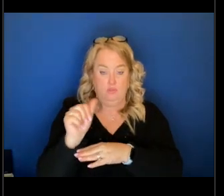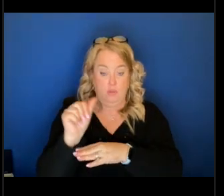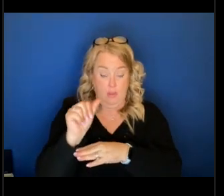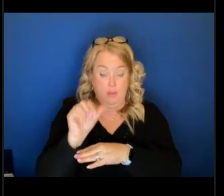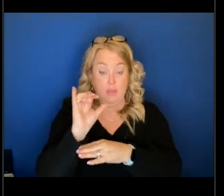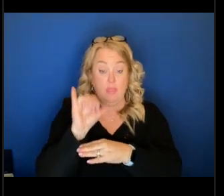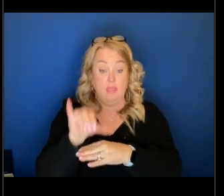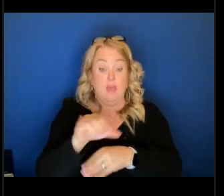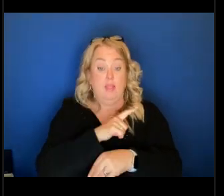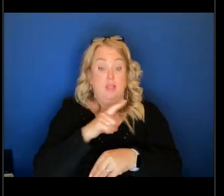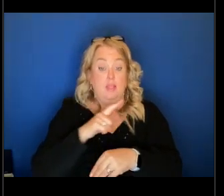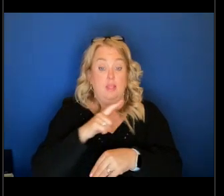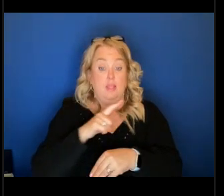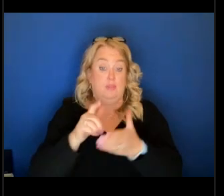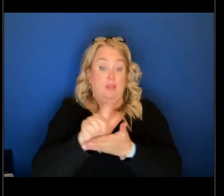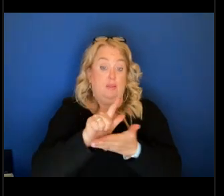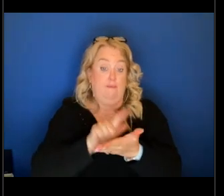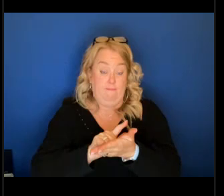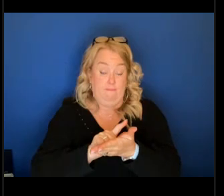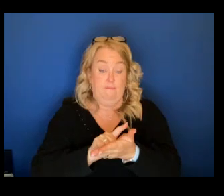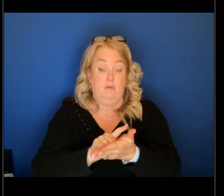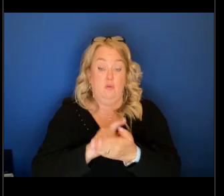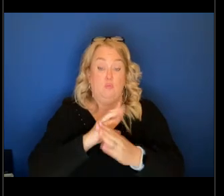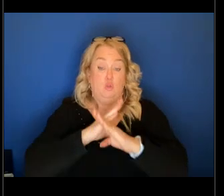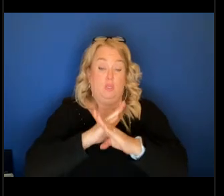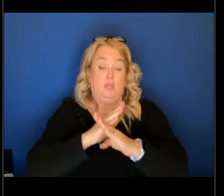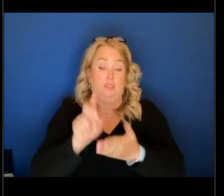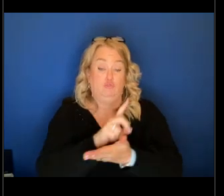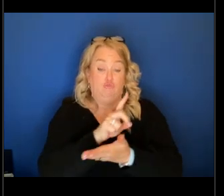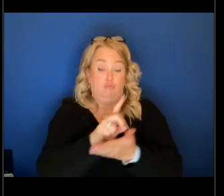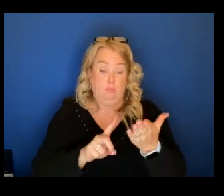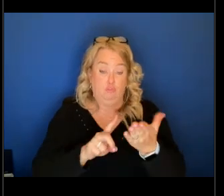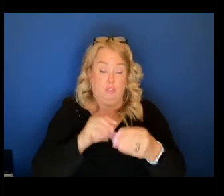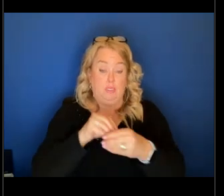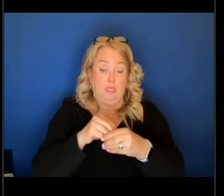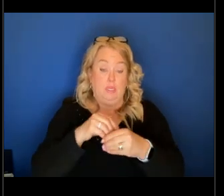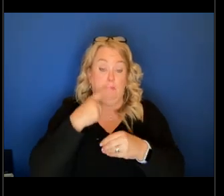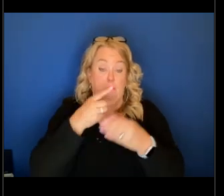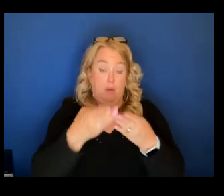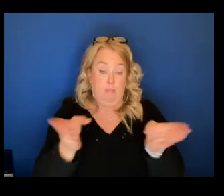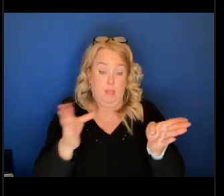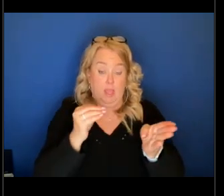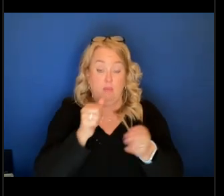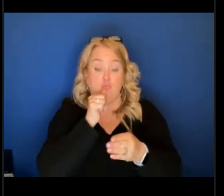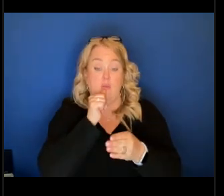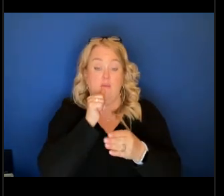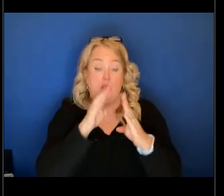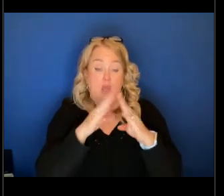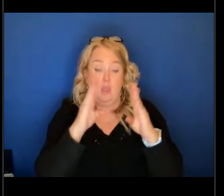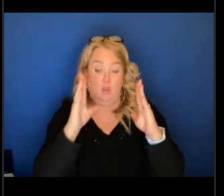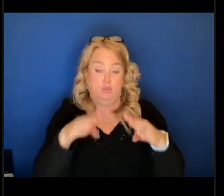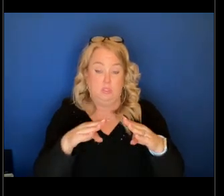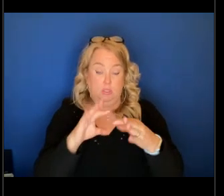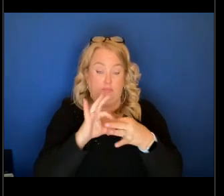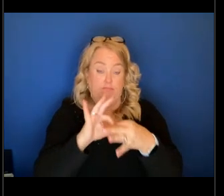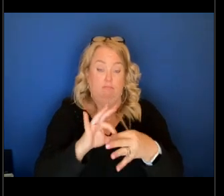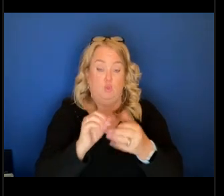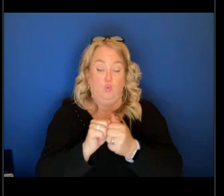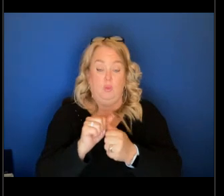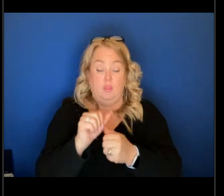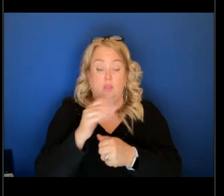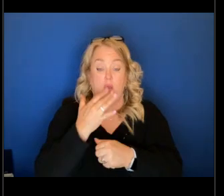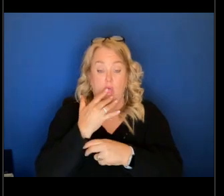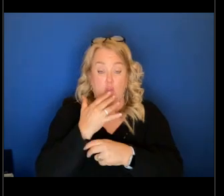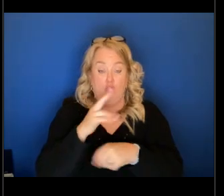legislative milestone prohibited discrimination in public and private housing based on color,